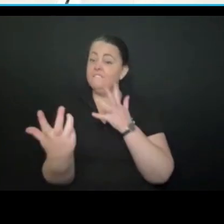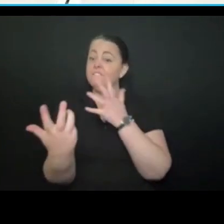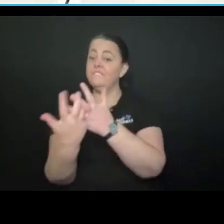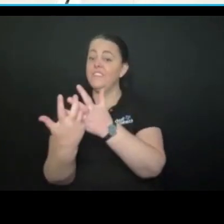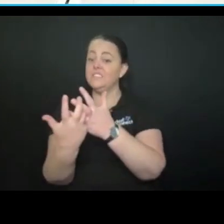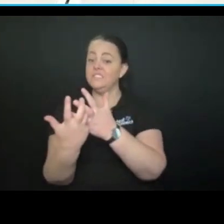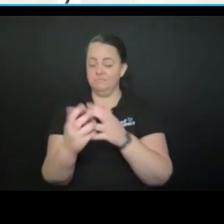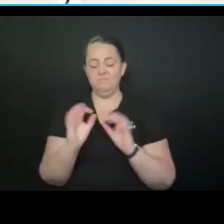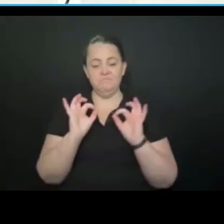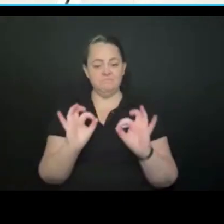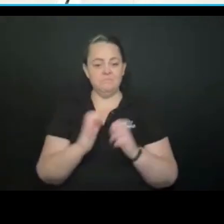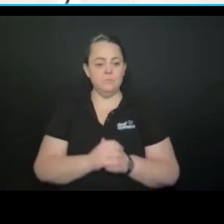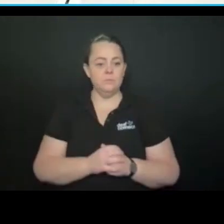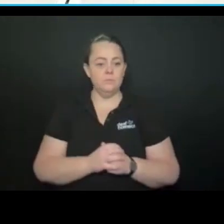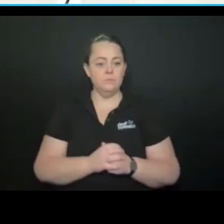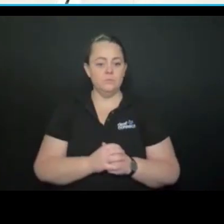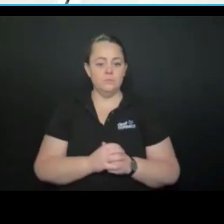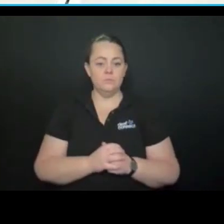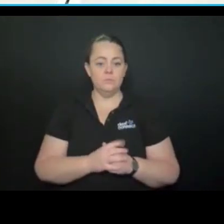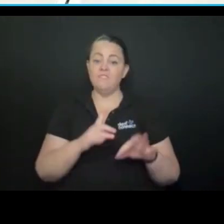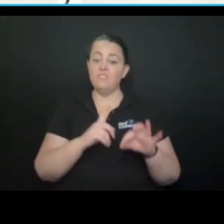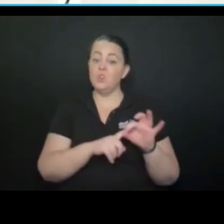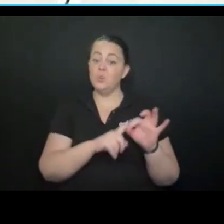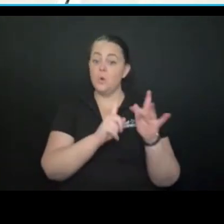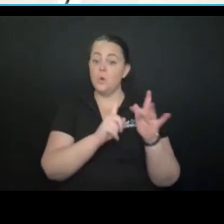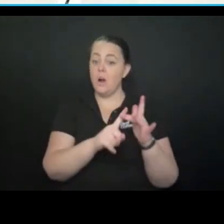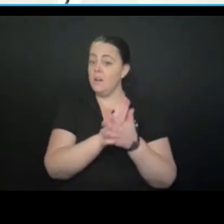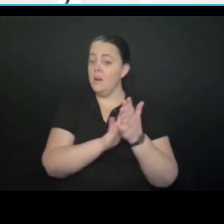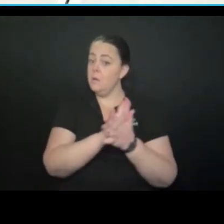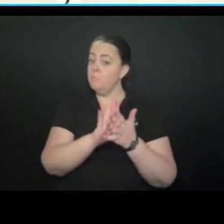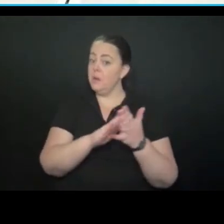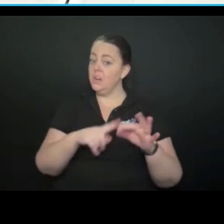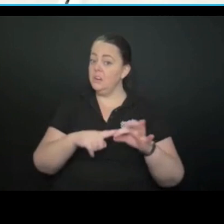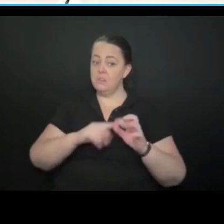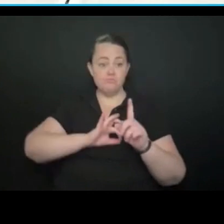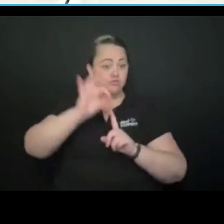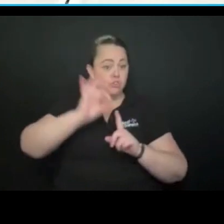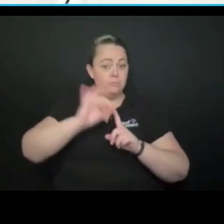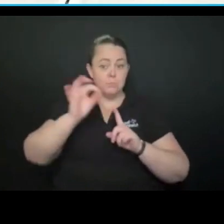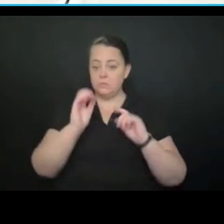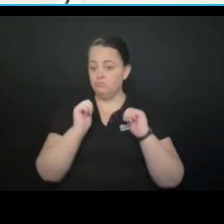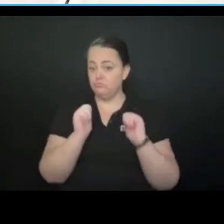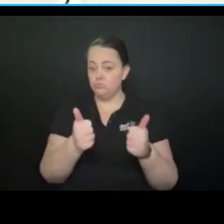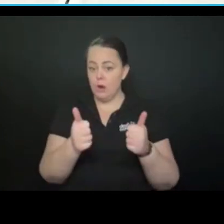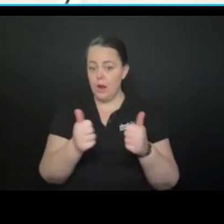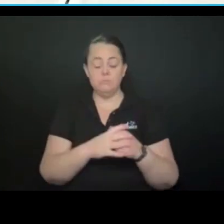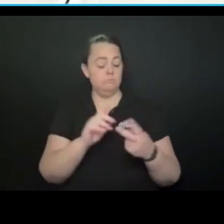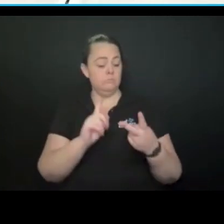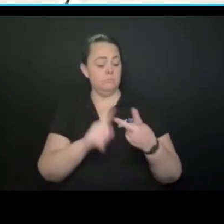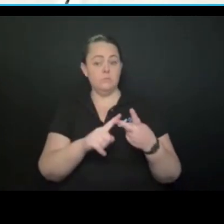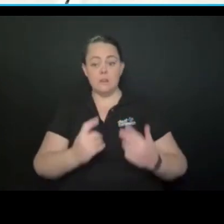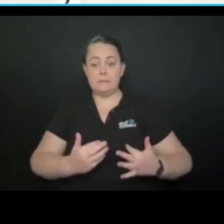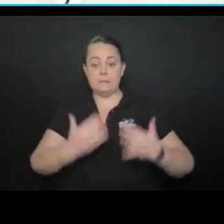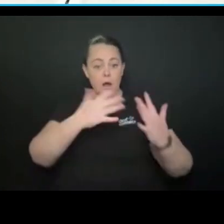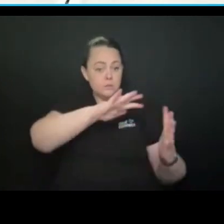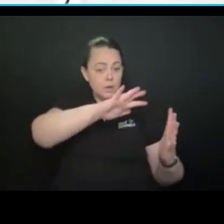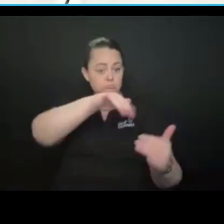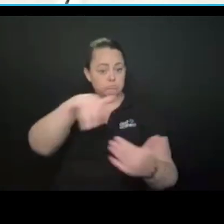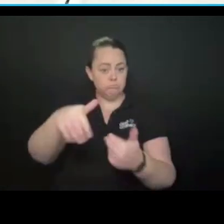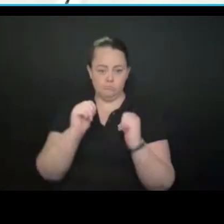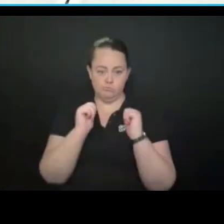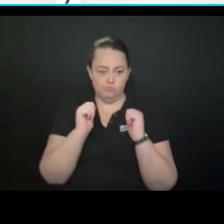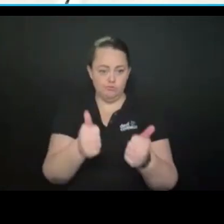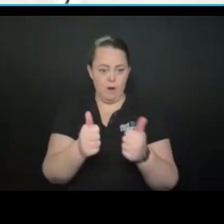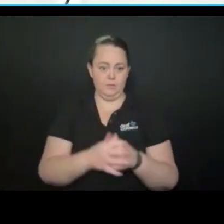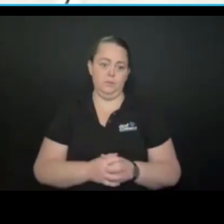program, utility in supporting quality improvement, and were feasible for quarterly data collection, which is able to be